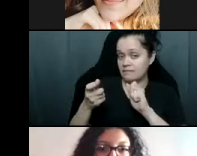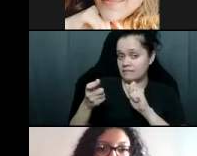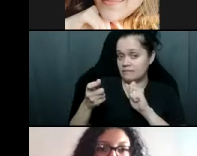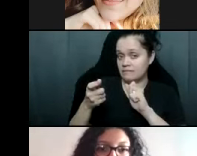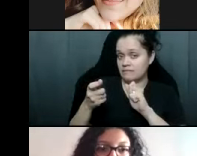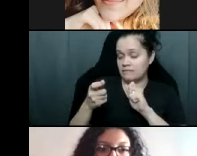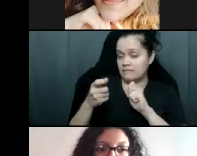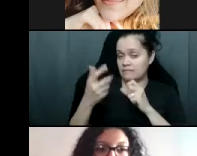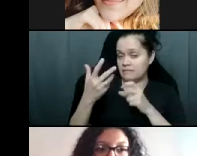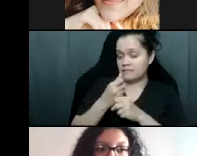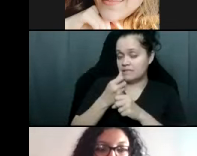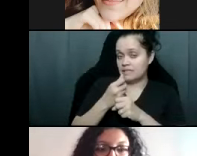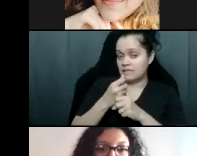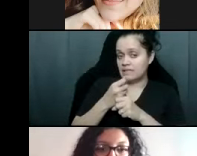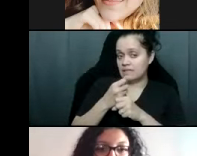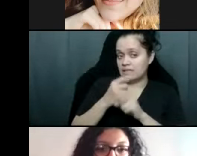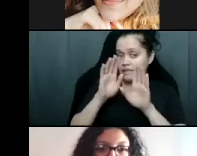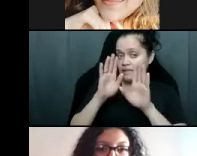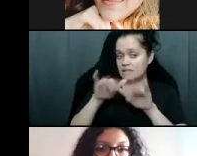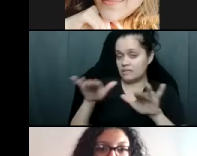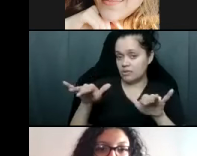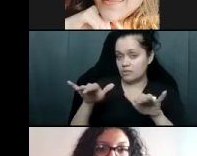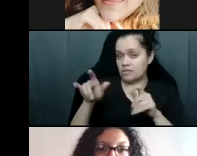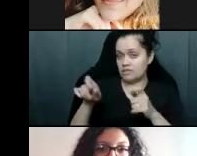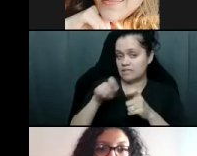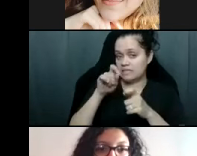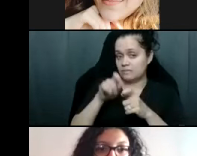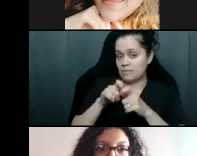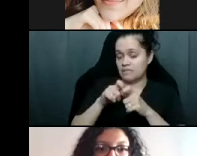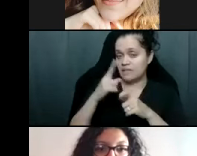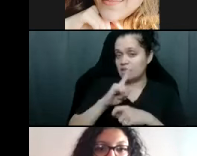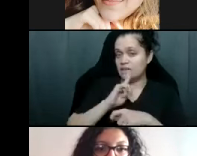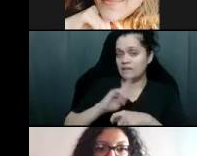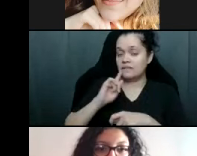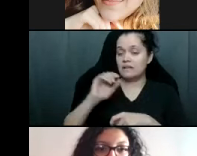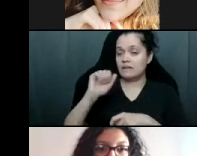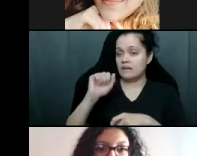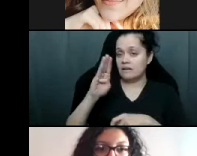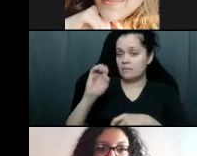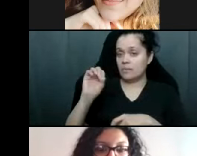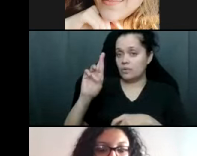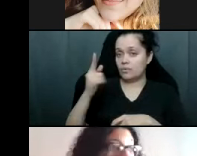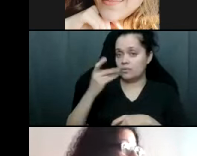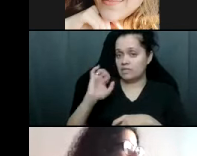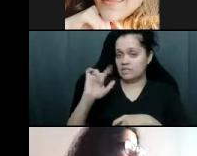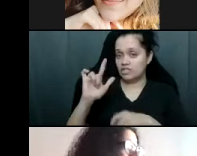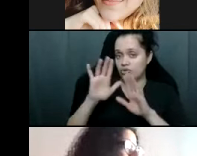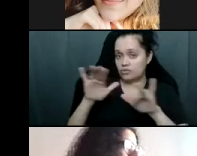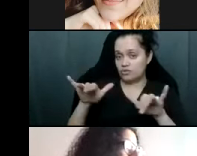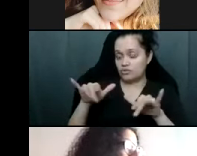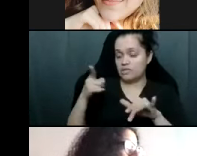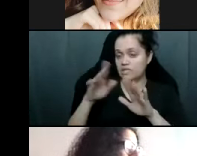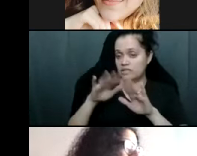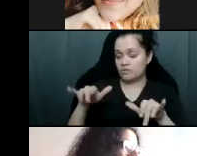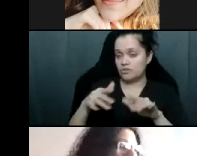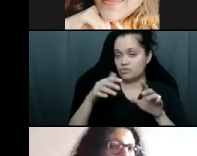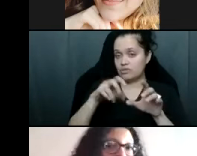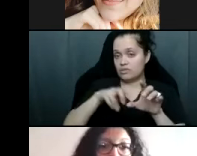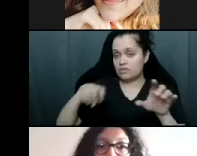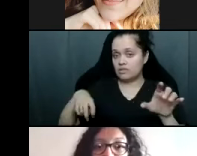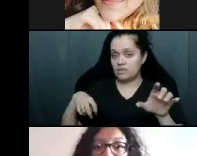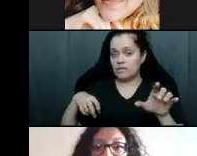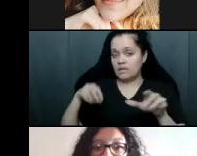to take Aboriginal children, especially if they had a single Aboriginal mother, and take those children away and put